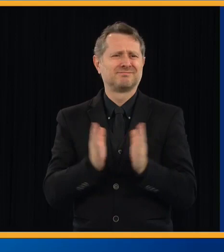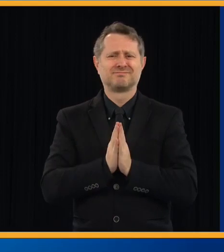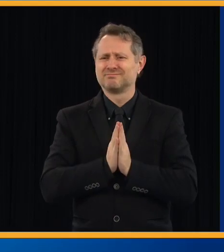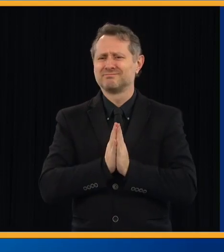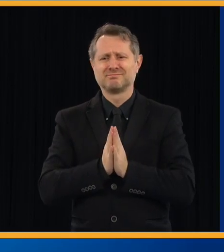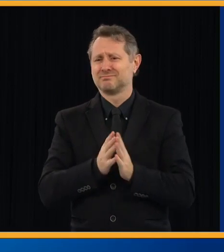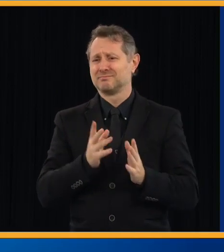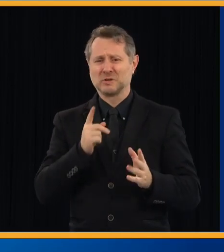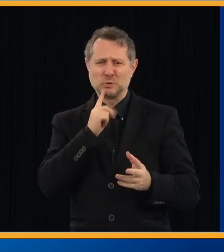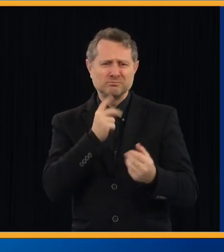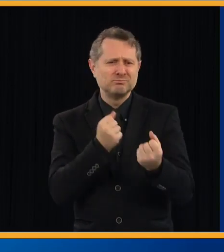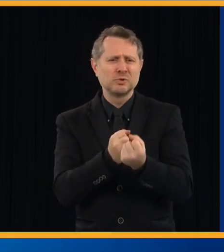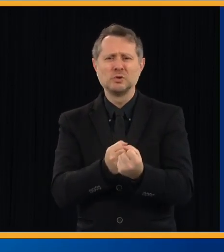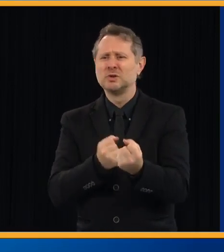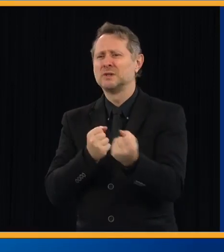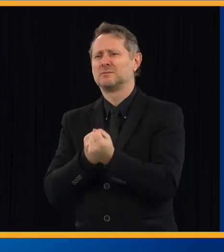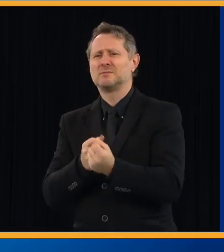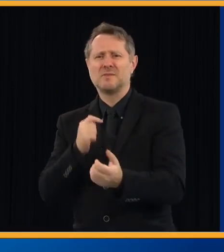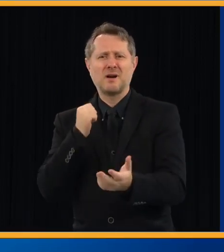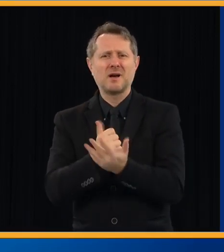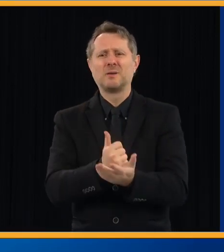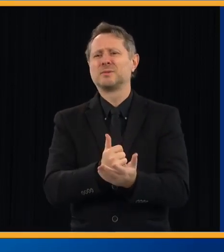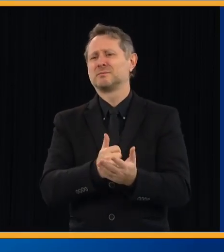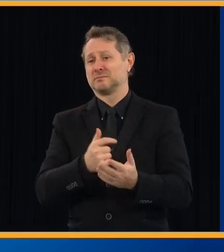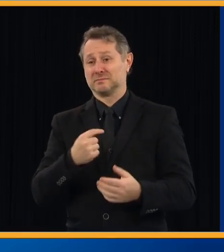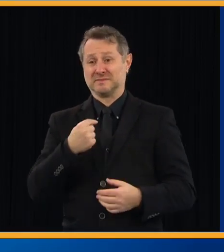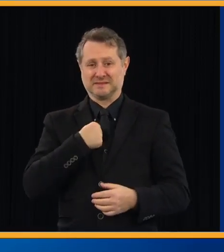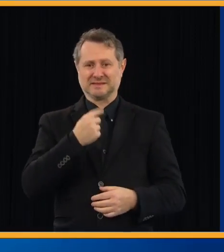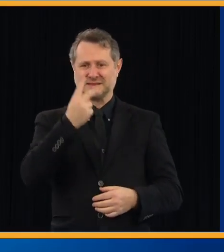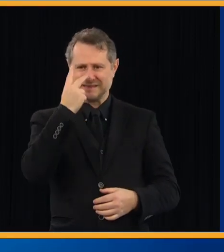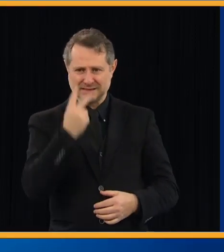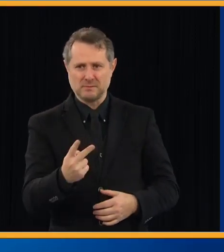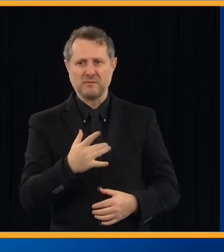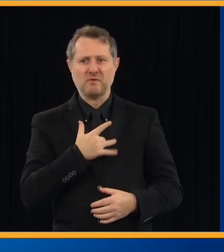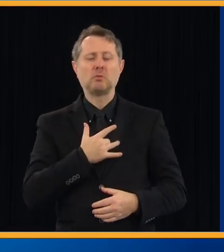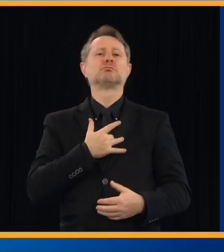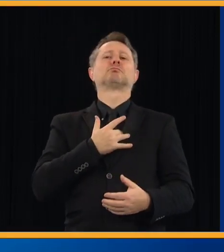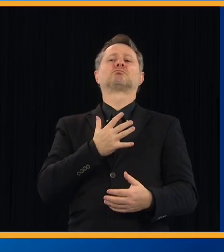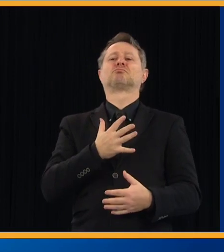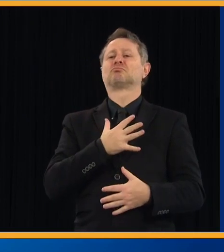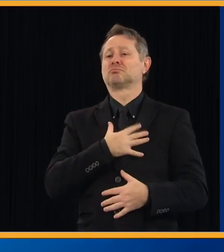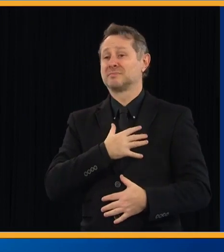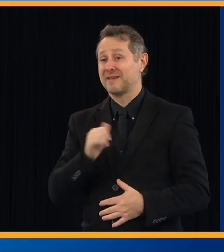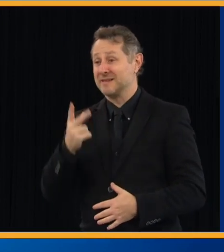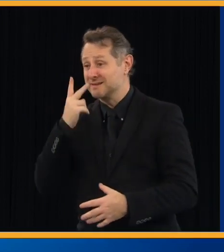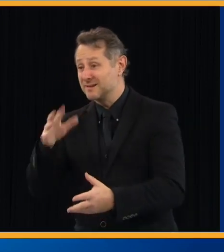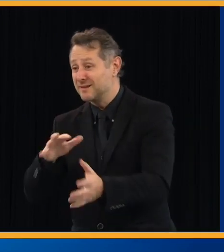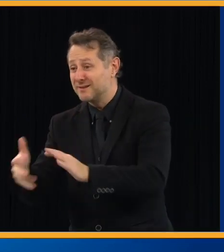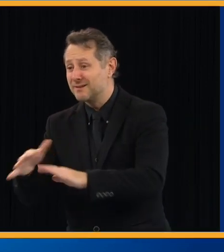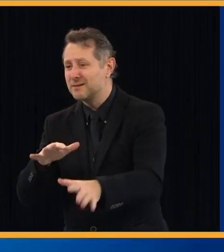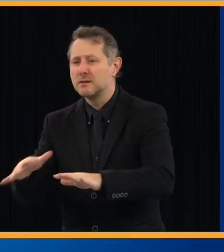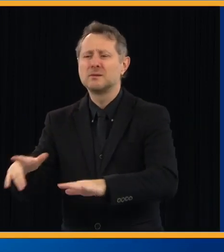of spirit, for me, makes up for all the ugliness that you see.